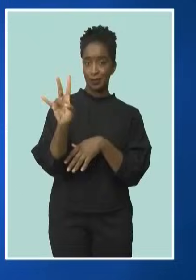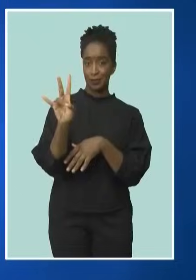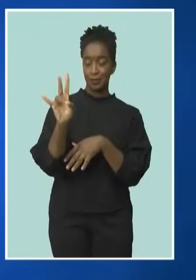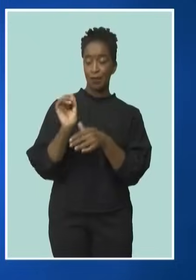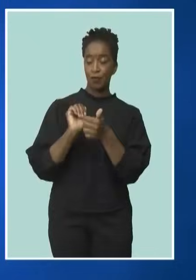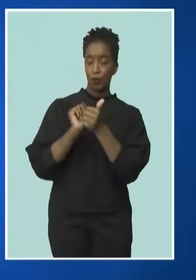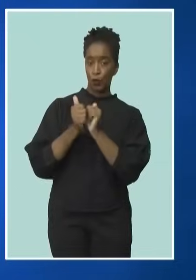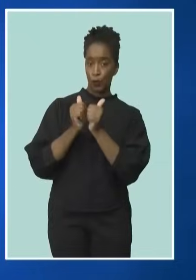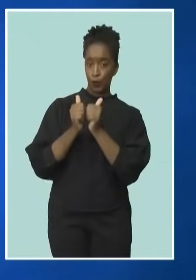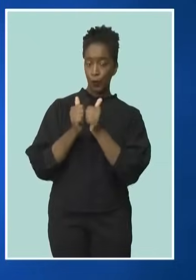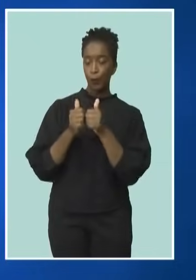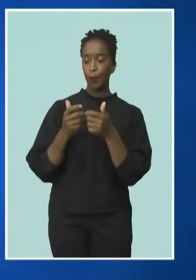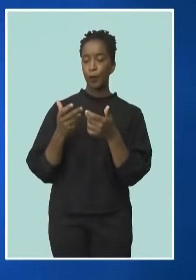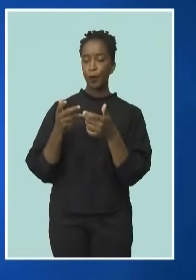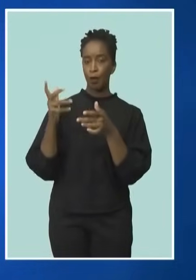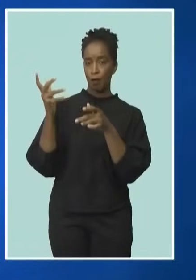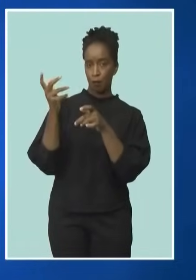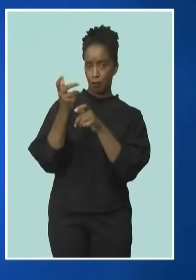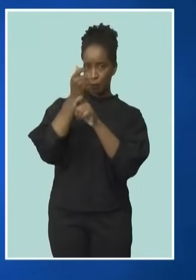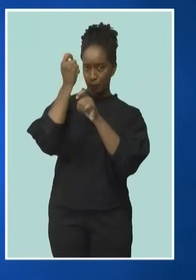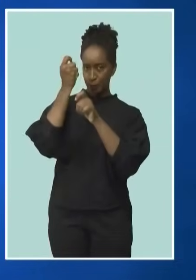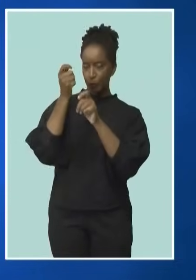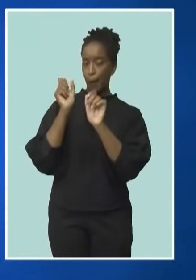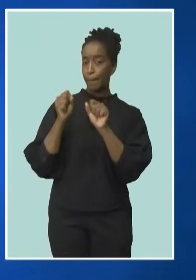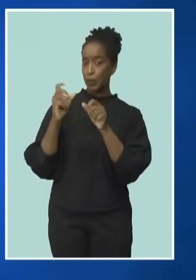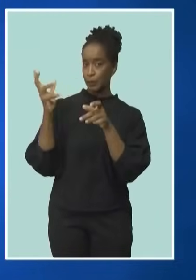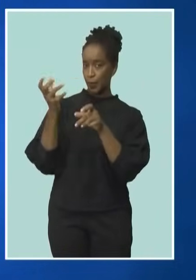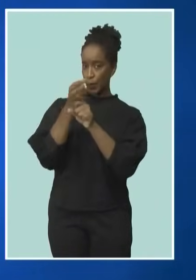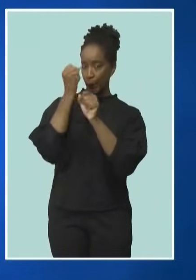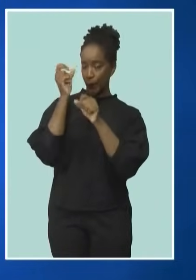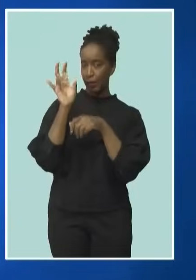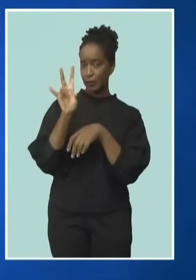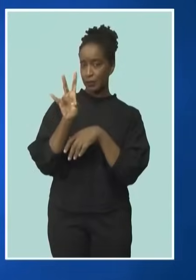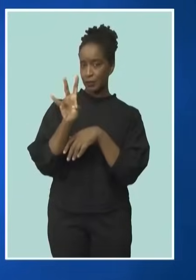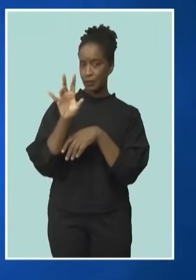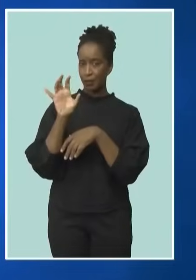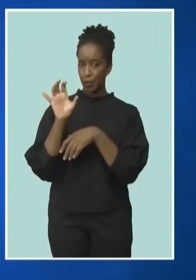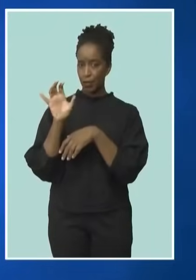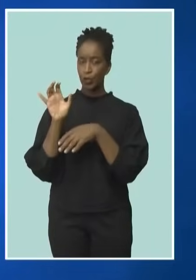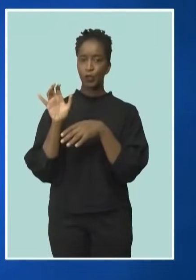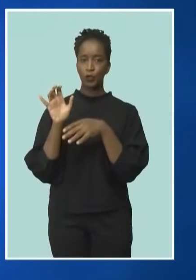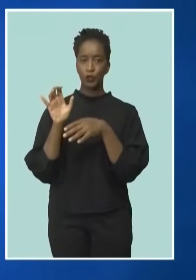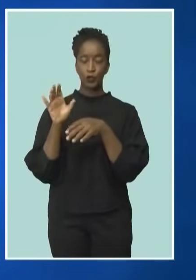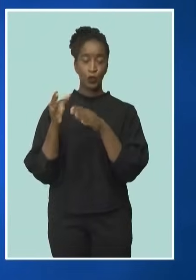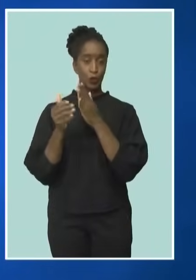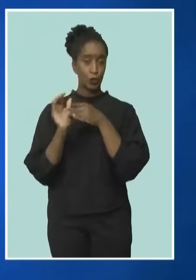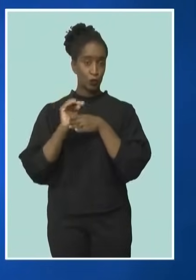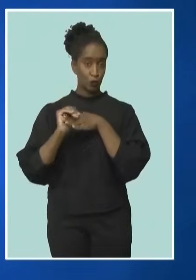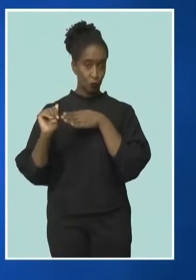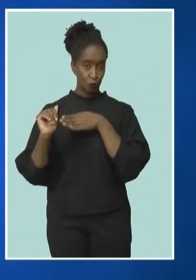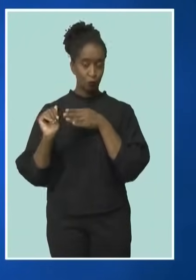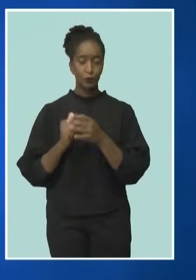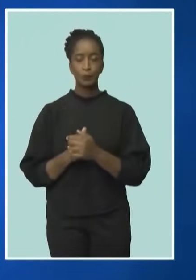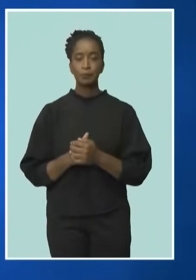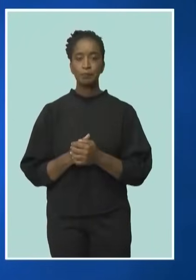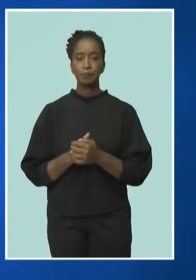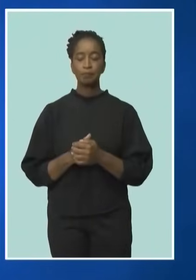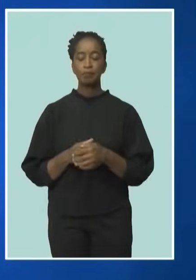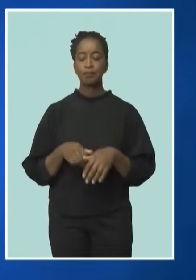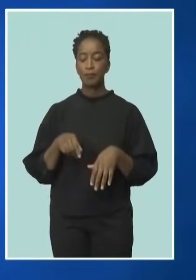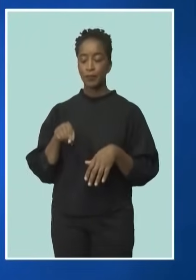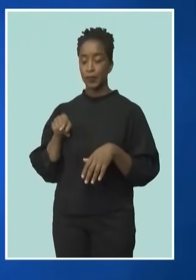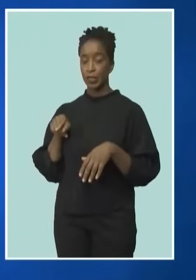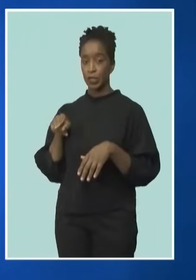chance to win cash prizes totaling $700 Barbados dollars, as well as bragging rights. Co-founder of Poetry, Lashana Griffith,